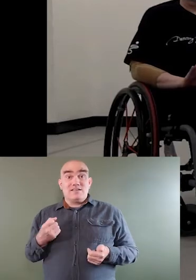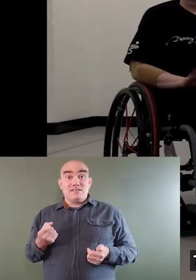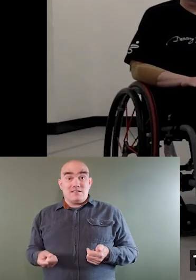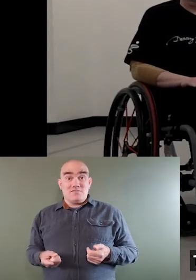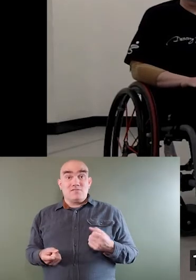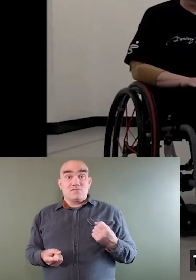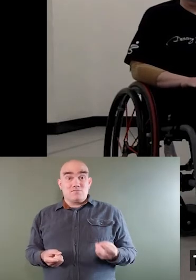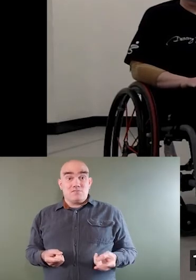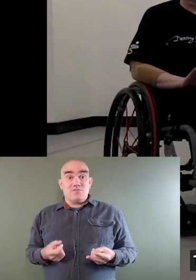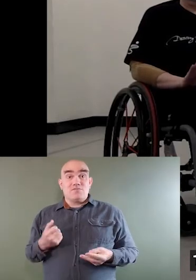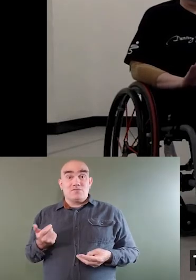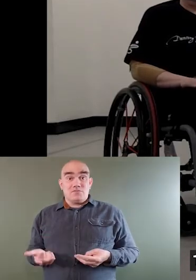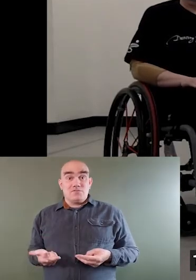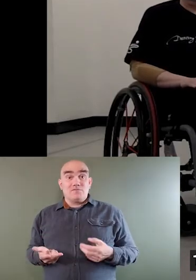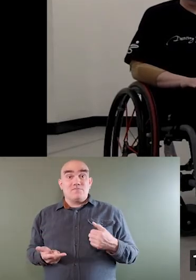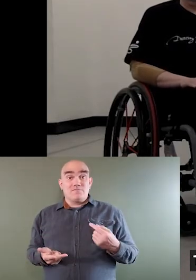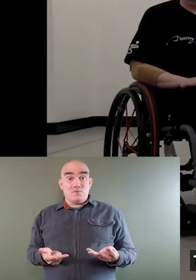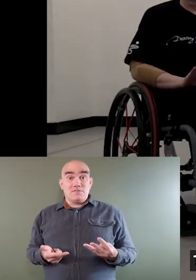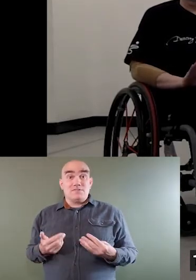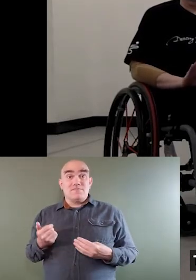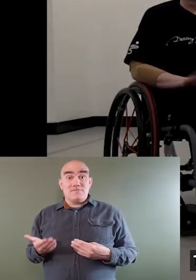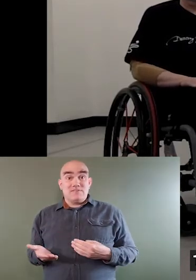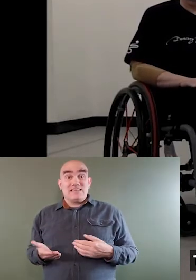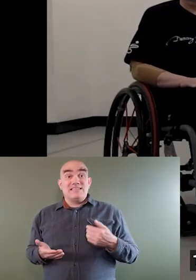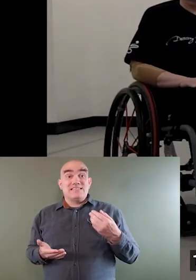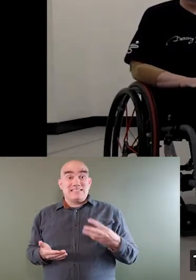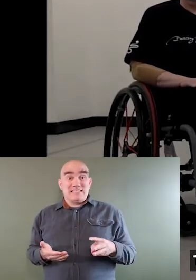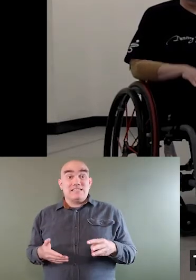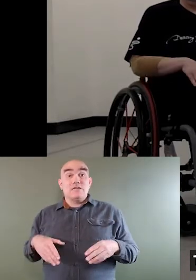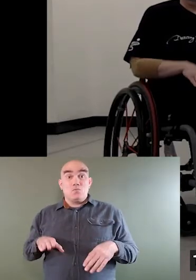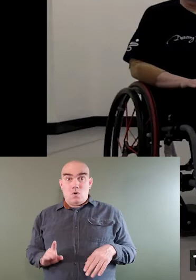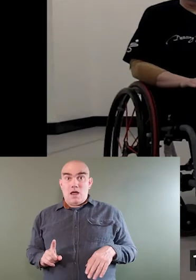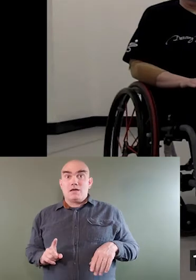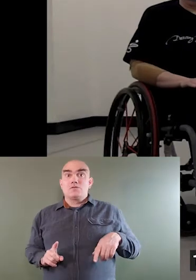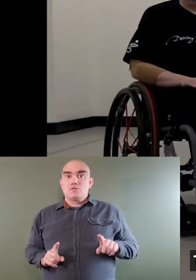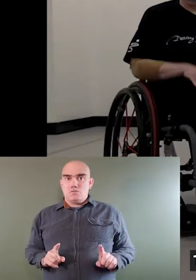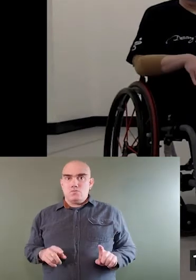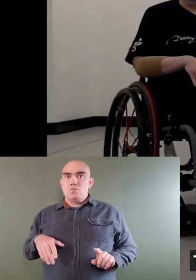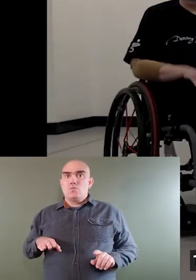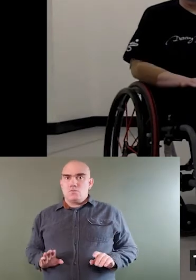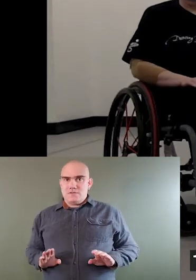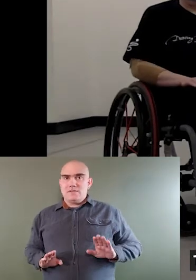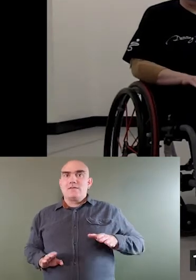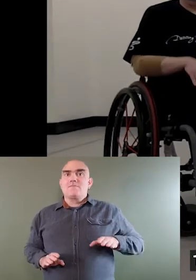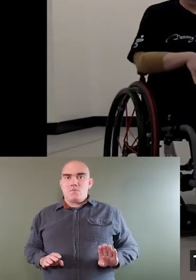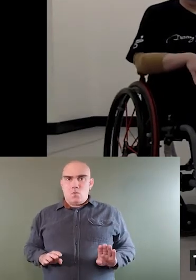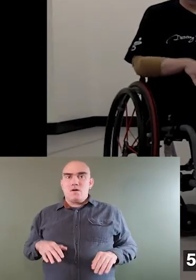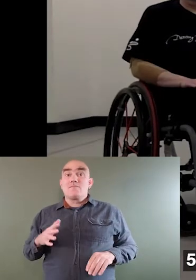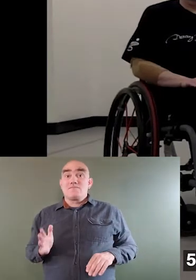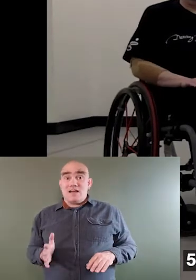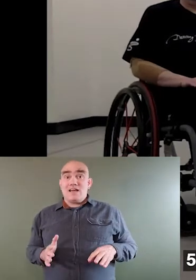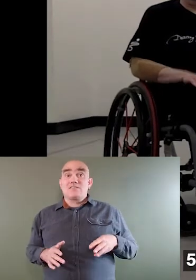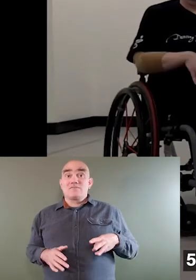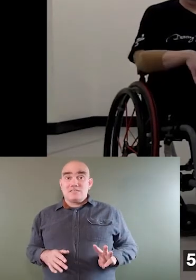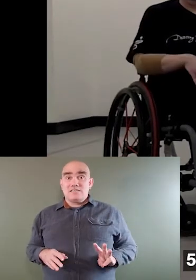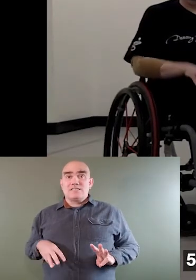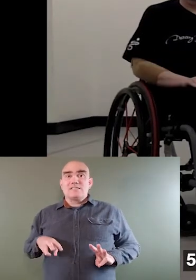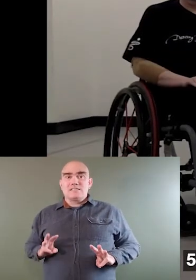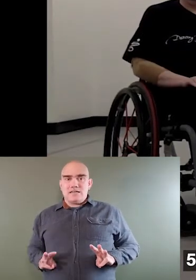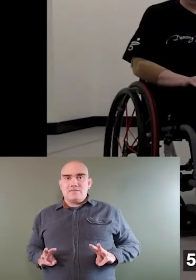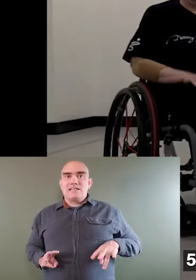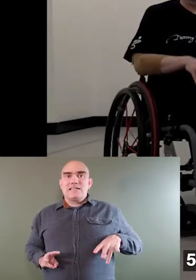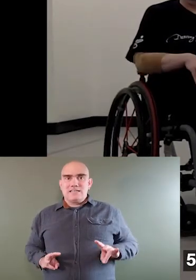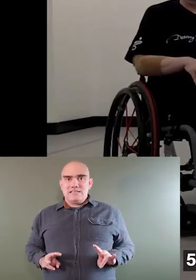10, 11, 12, 13, 14, 15, 16. Heels. 2, 3, 4, 5, 6,